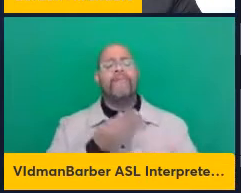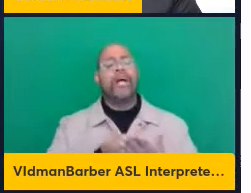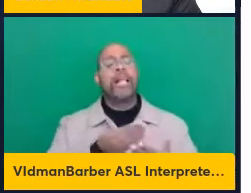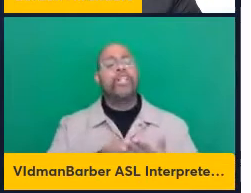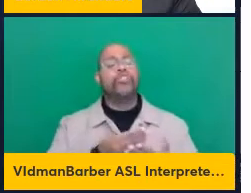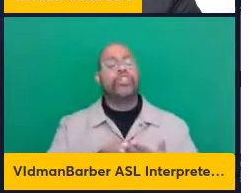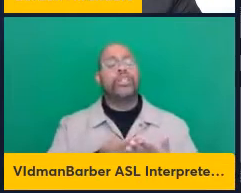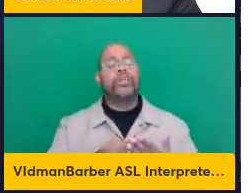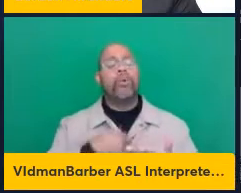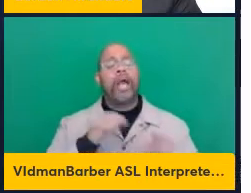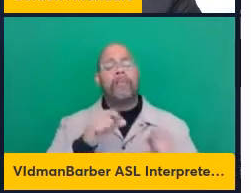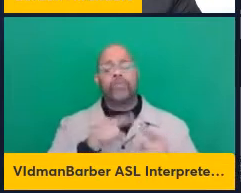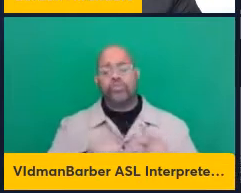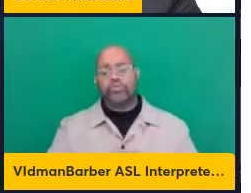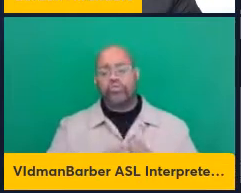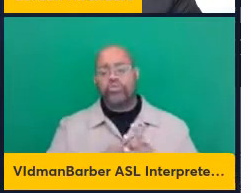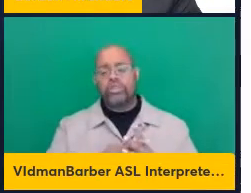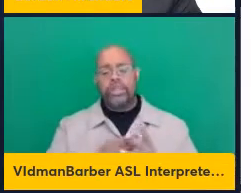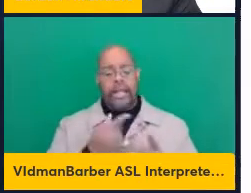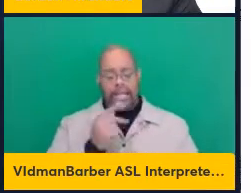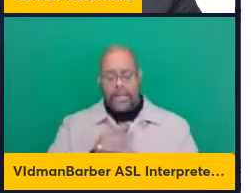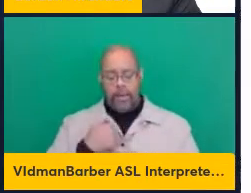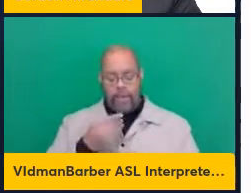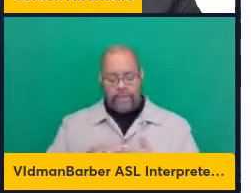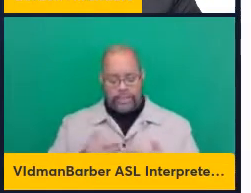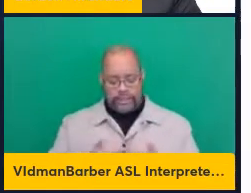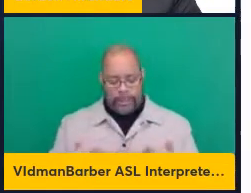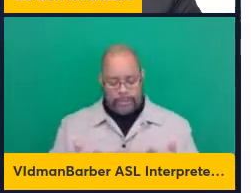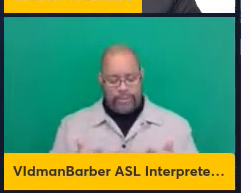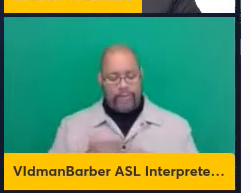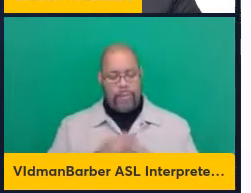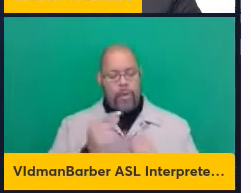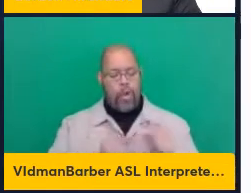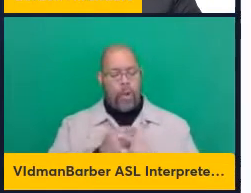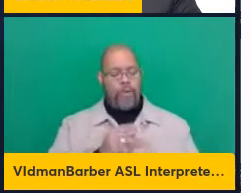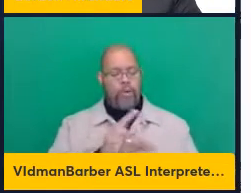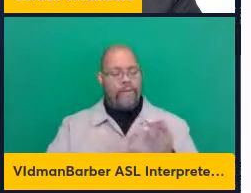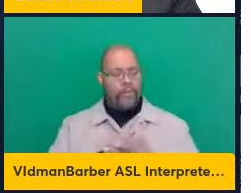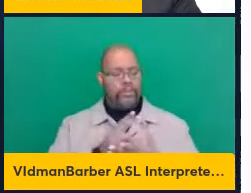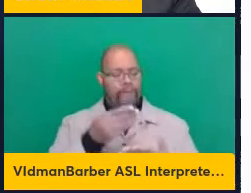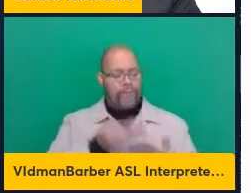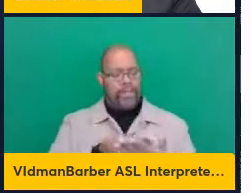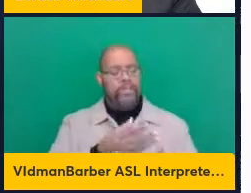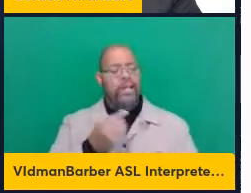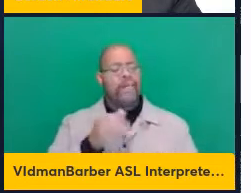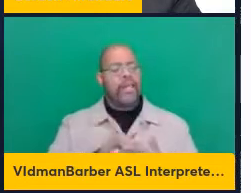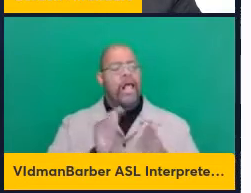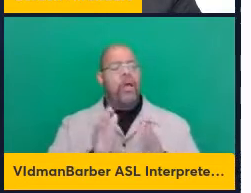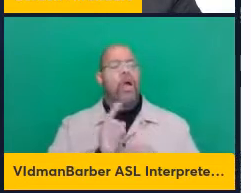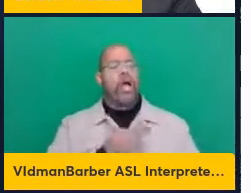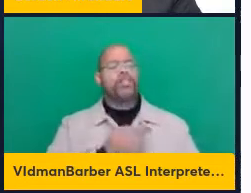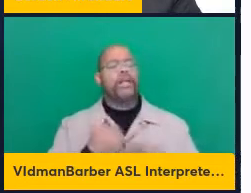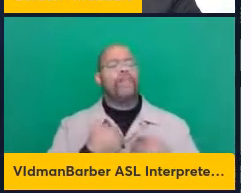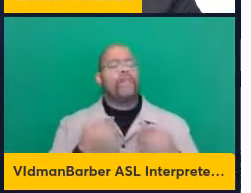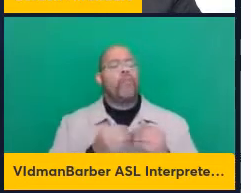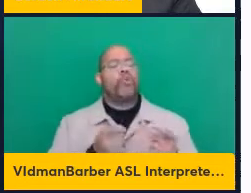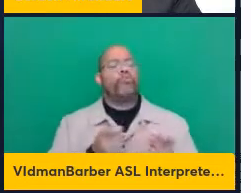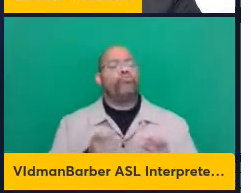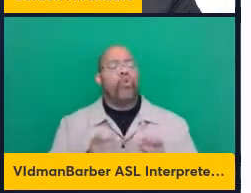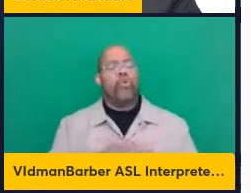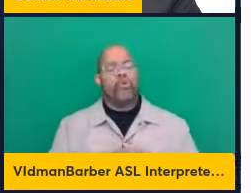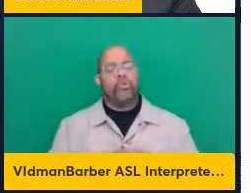Financially, we're able to keep our funds separate from the global university funds, and that allows us to have more control